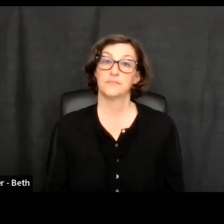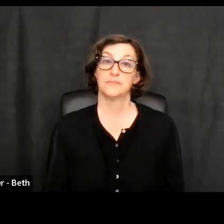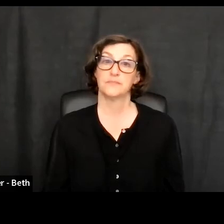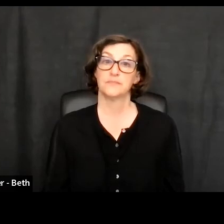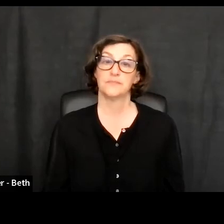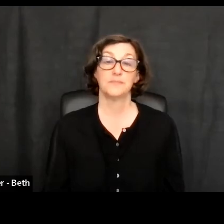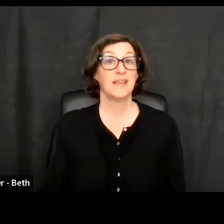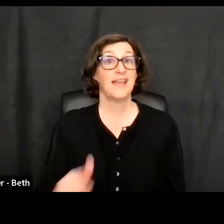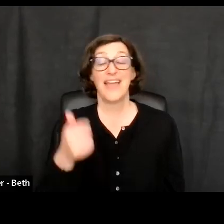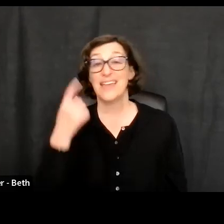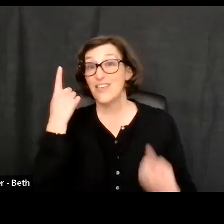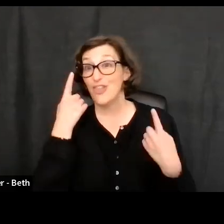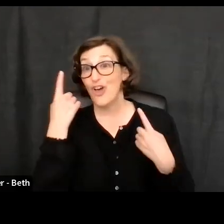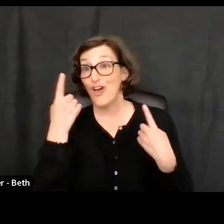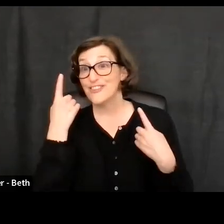Any thoughts?